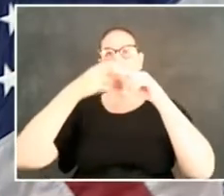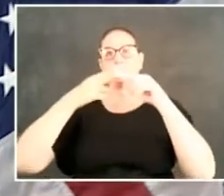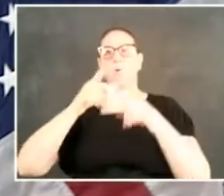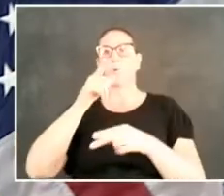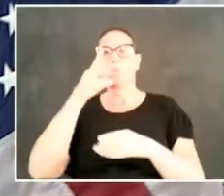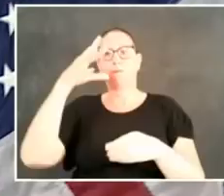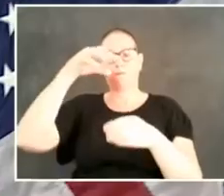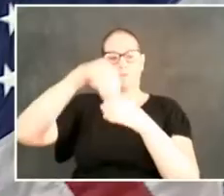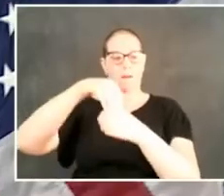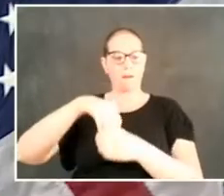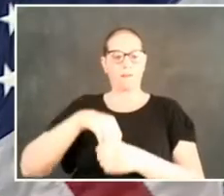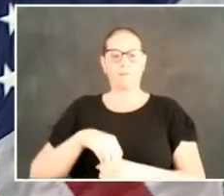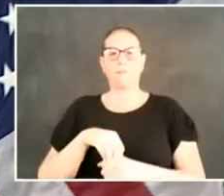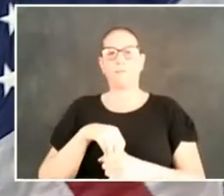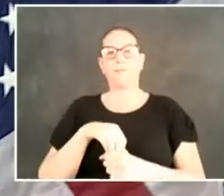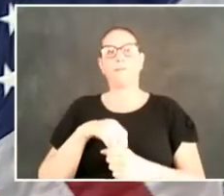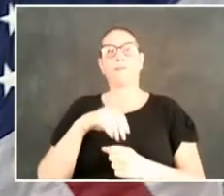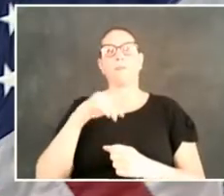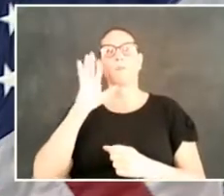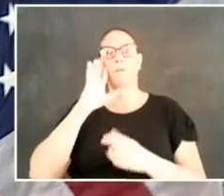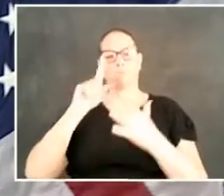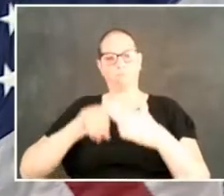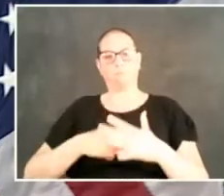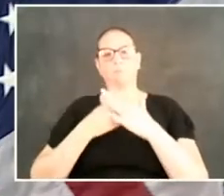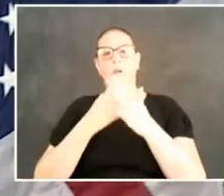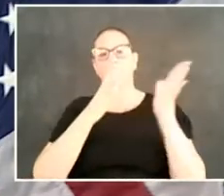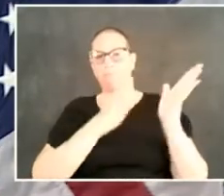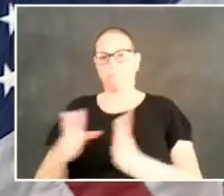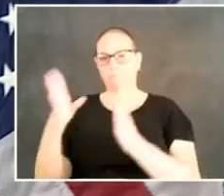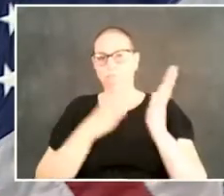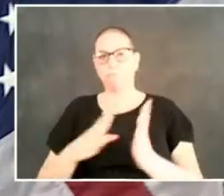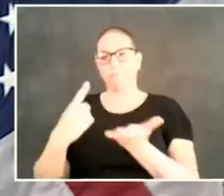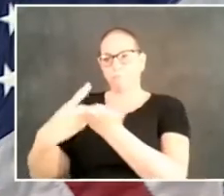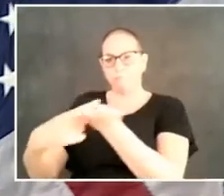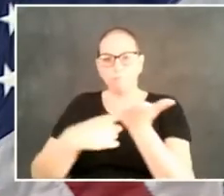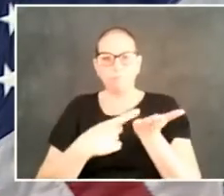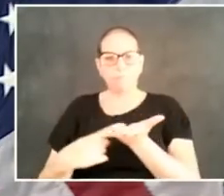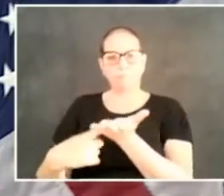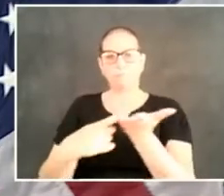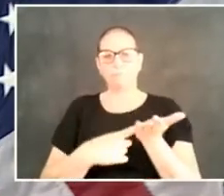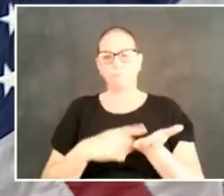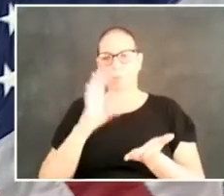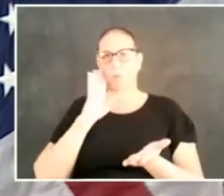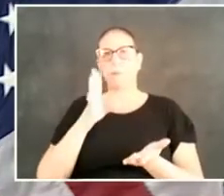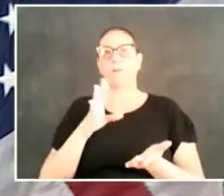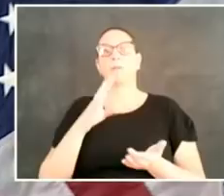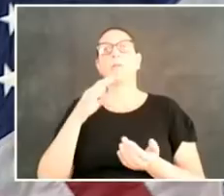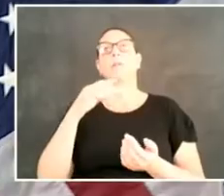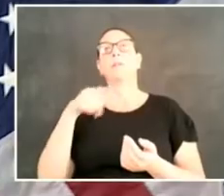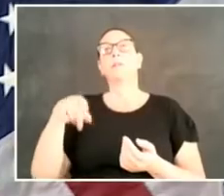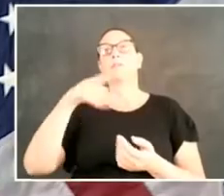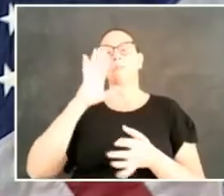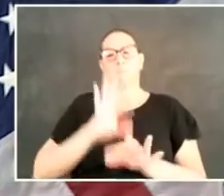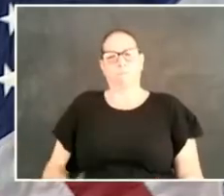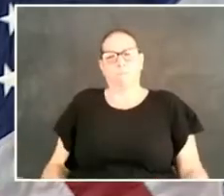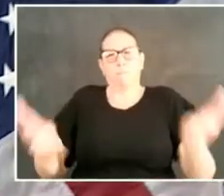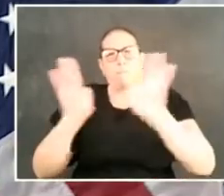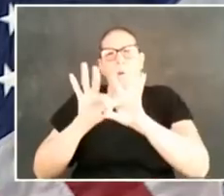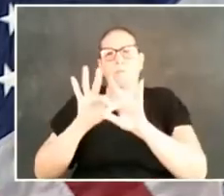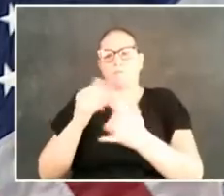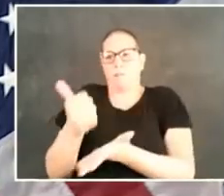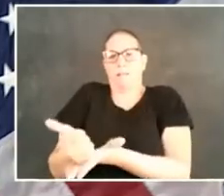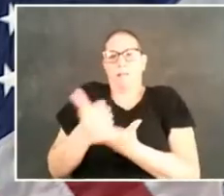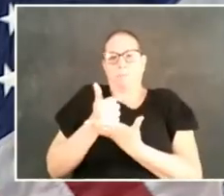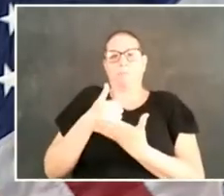with, advising on how we go about the restart properly. And then they'll stick with us